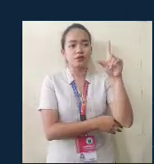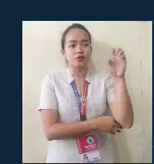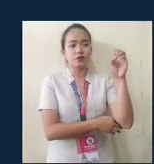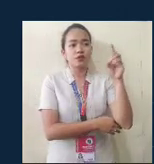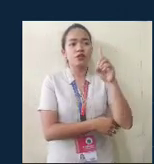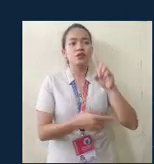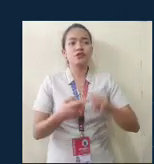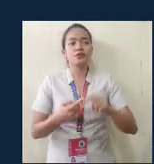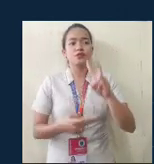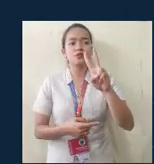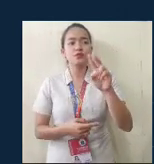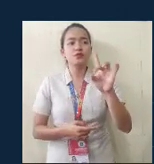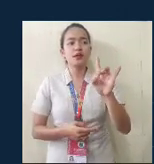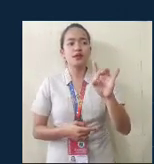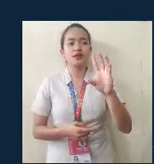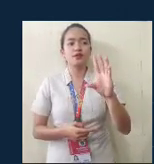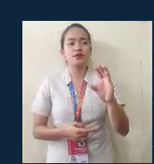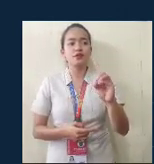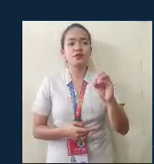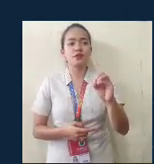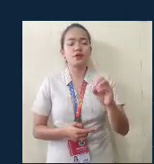and Korean.